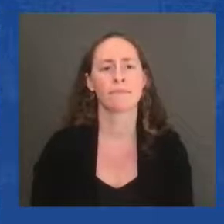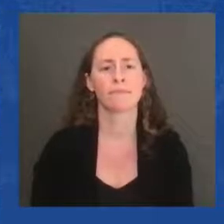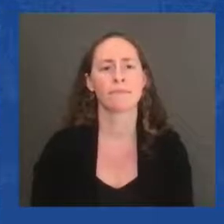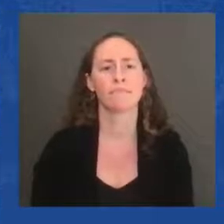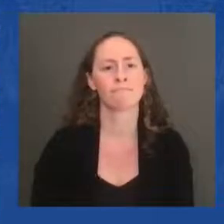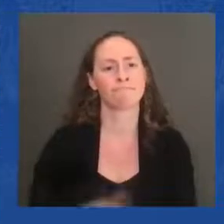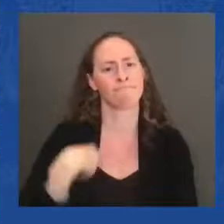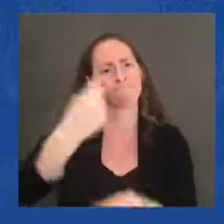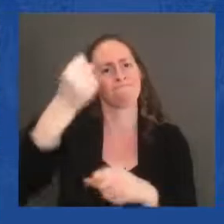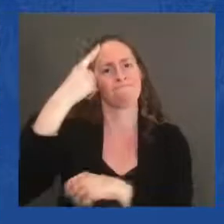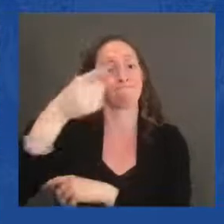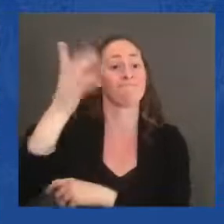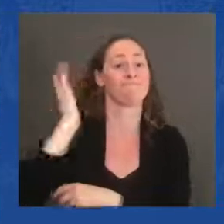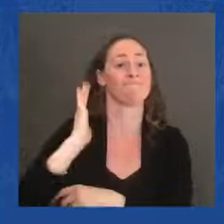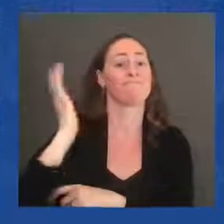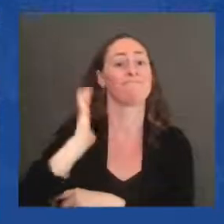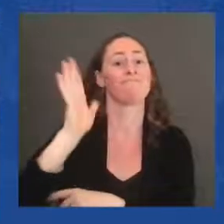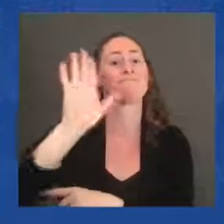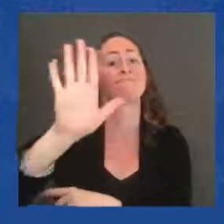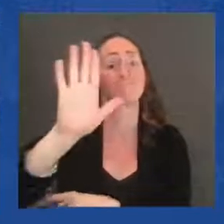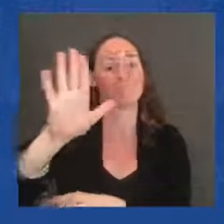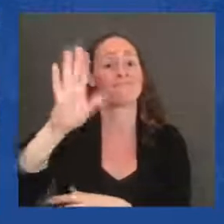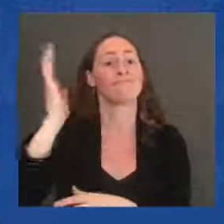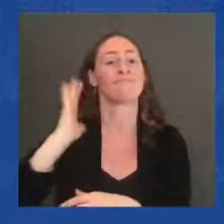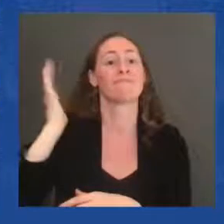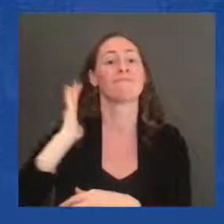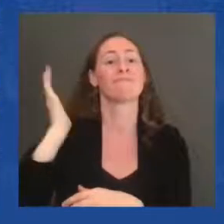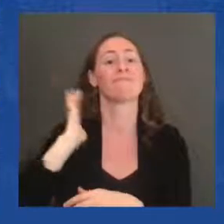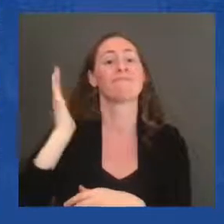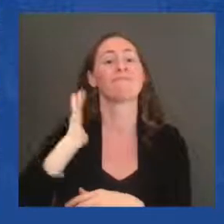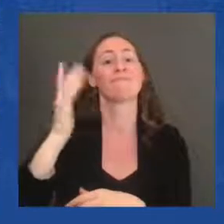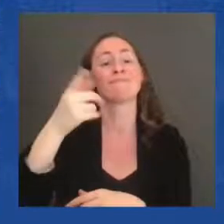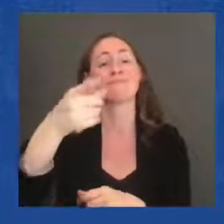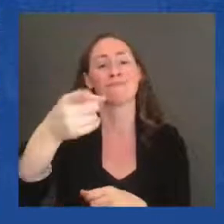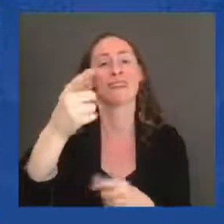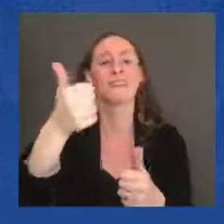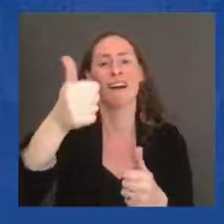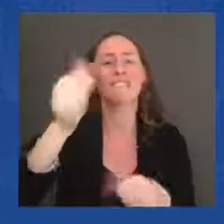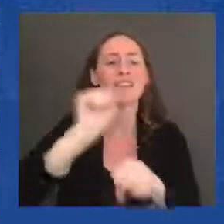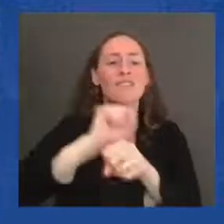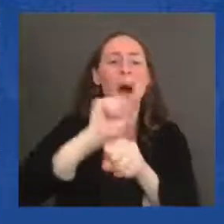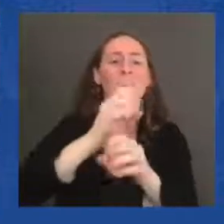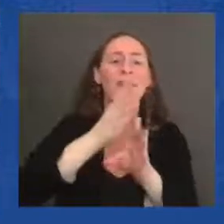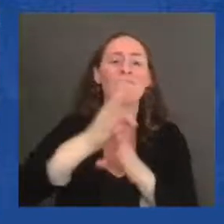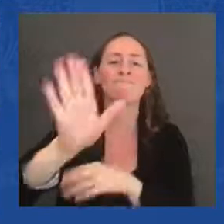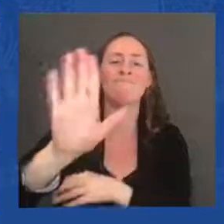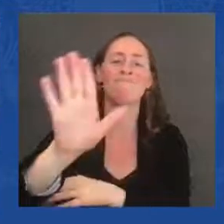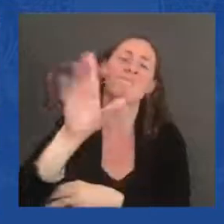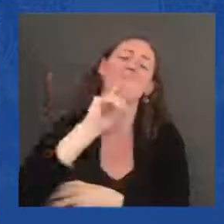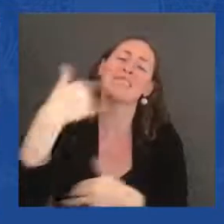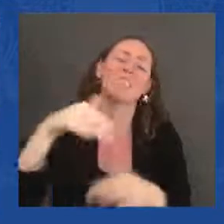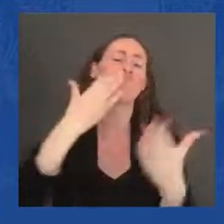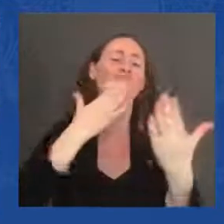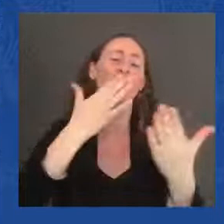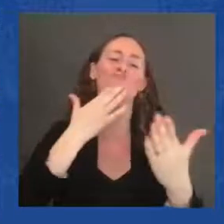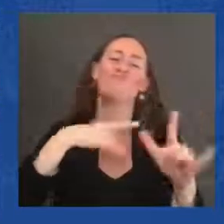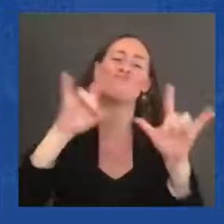God love you all. I grew up in a little town called Claymont, Delaware, and I went to school. I used to tell Frank Church